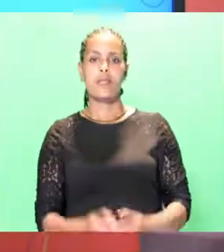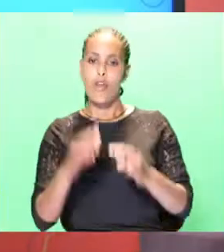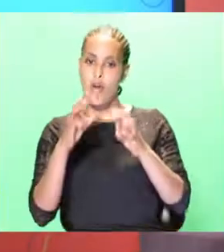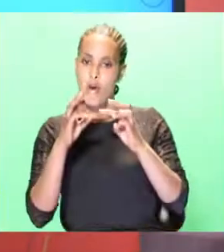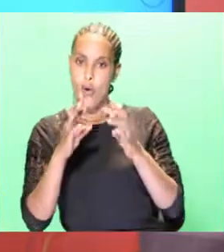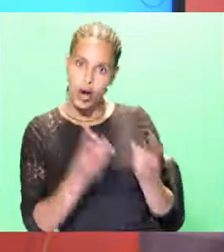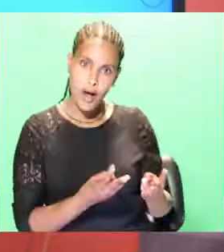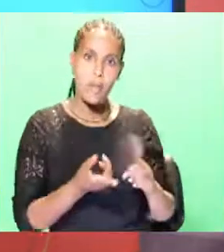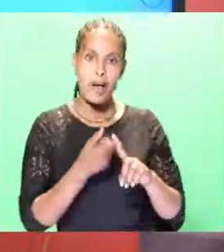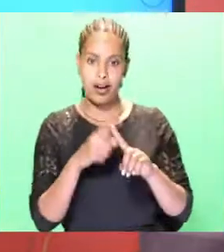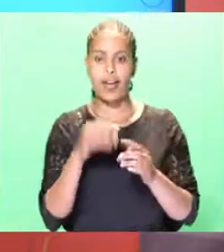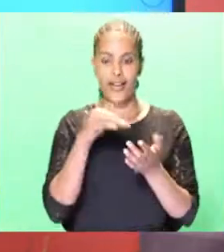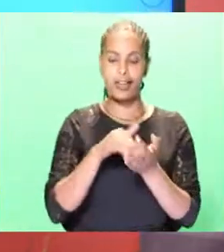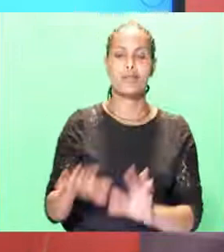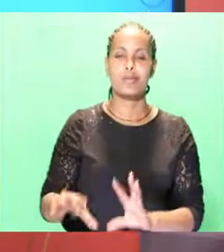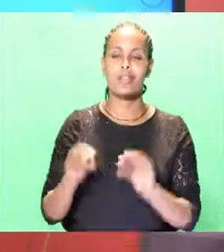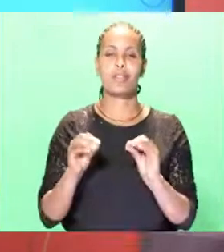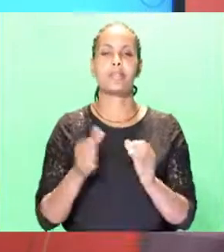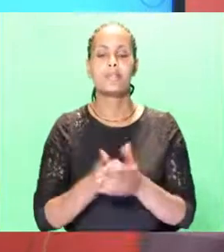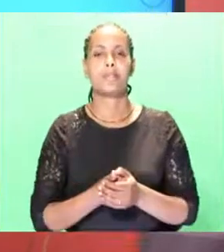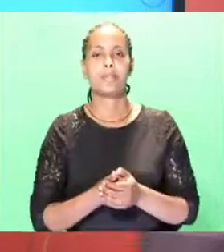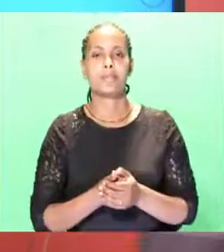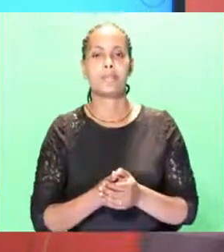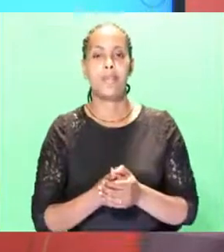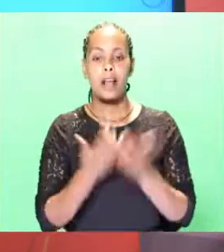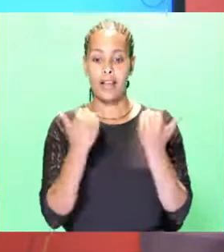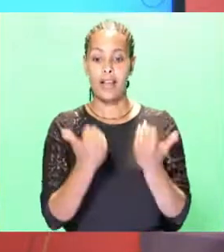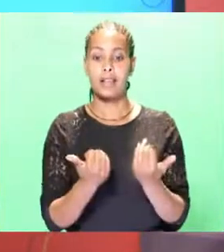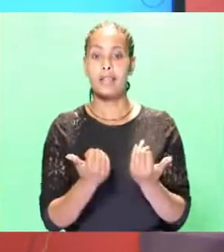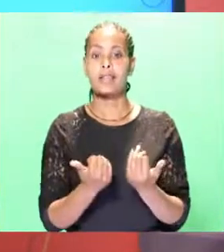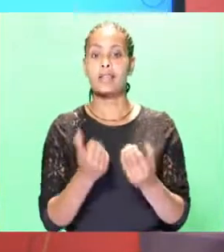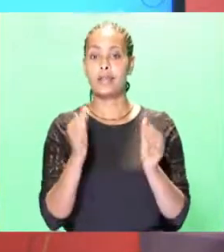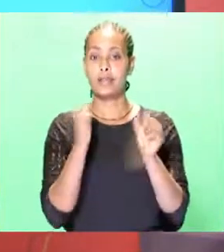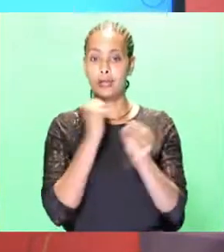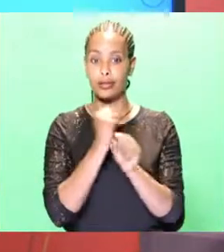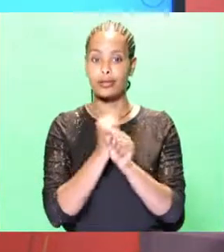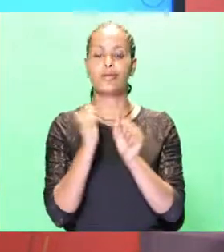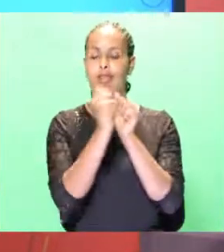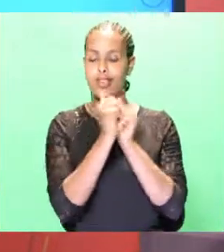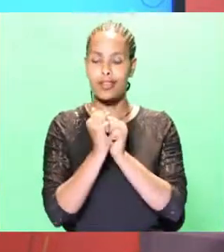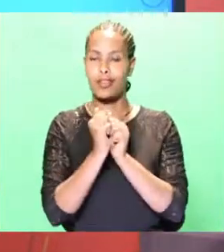Welcome back again, students. Let us do together.